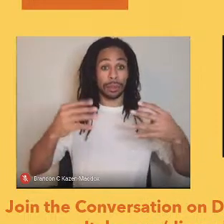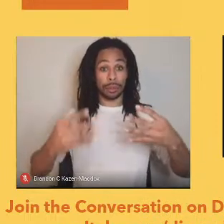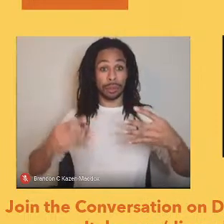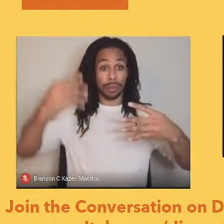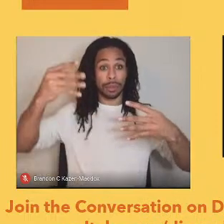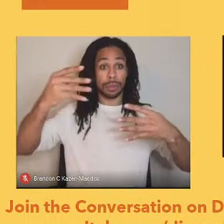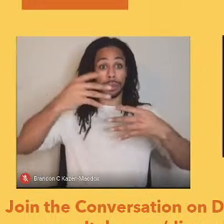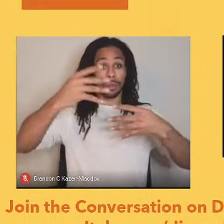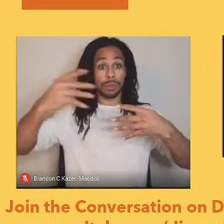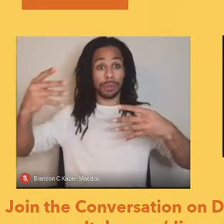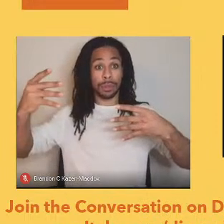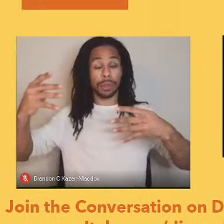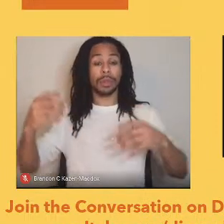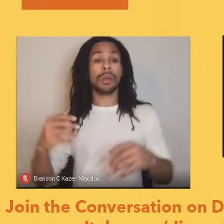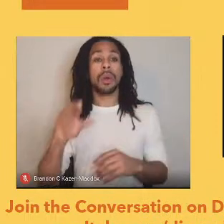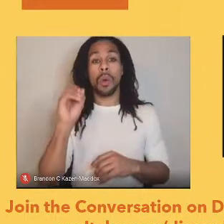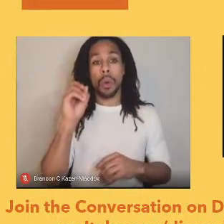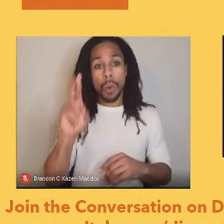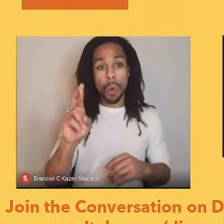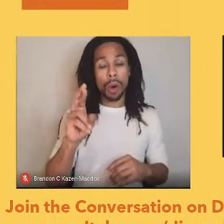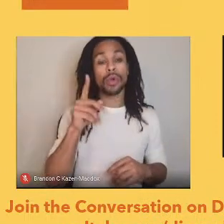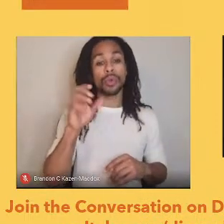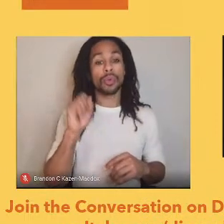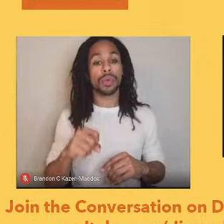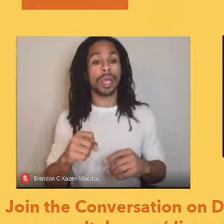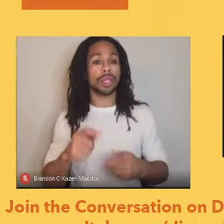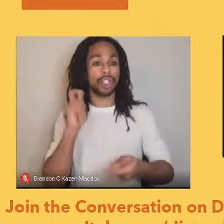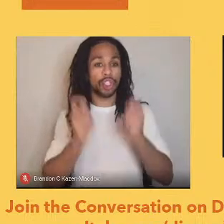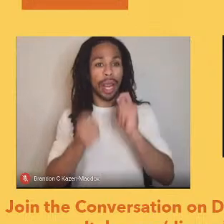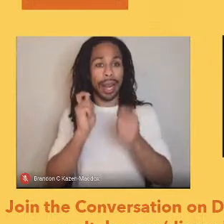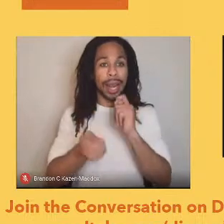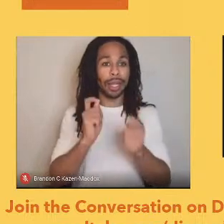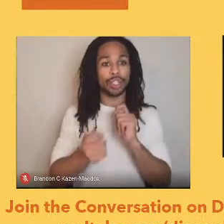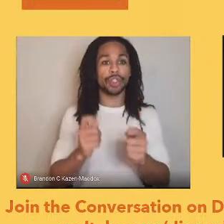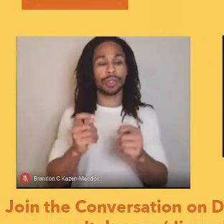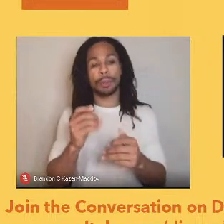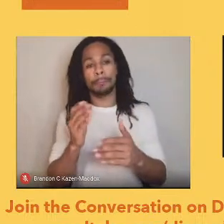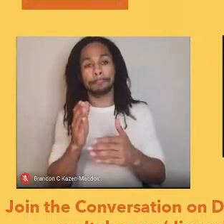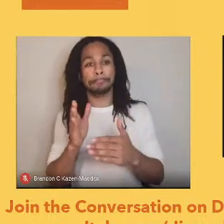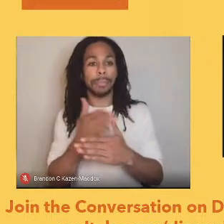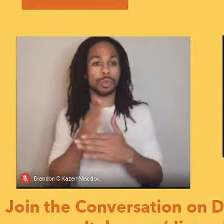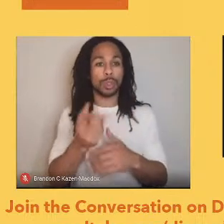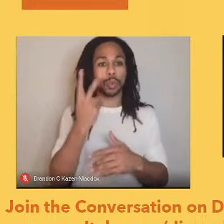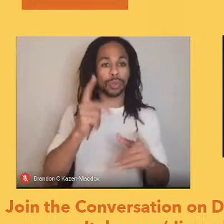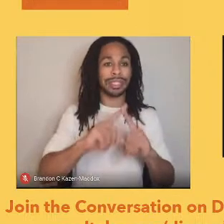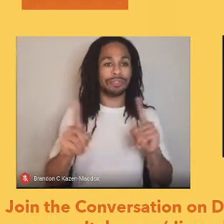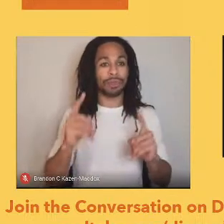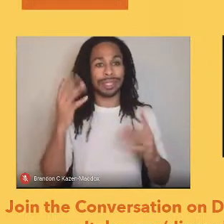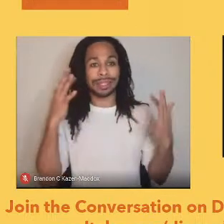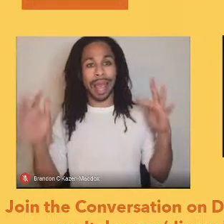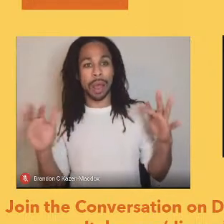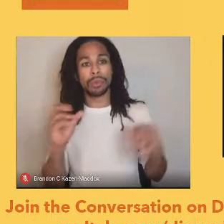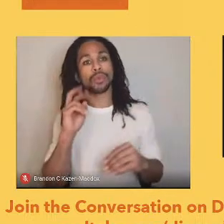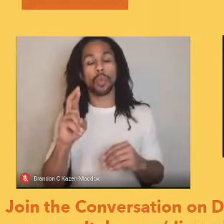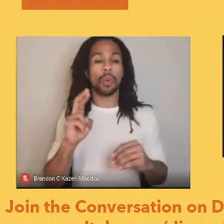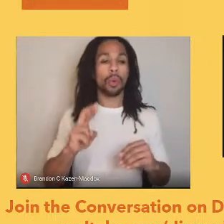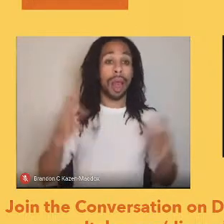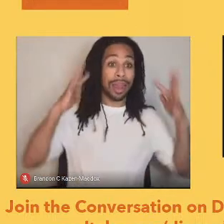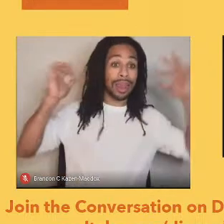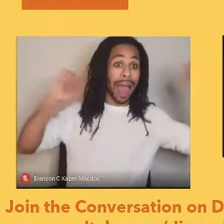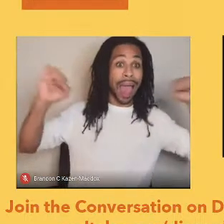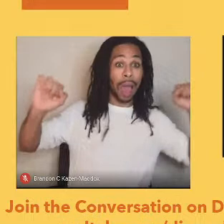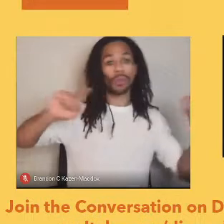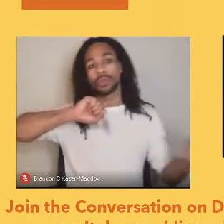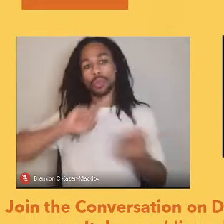this thing called the mod wheel, where you can modulate between two different sounds, or, you know, dynamics or whatever. And so we're